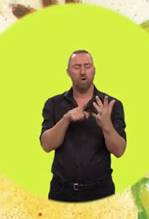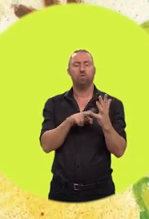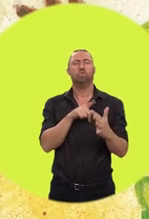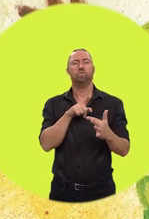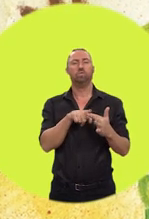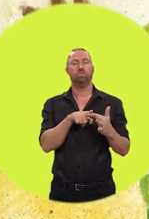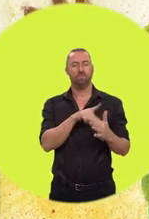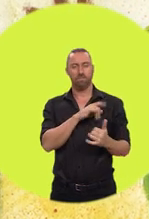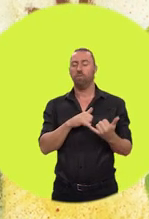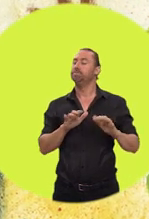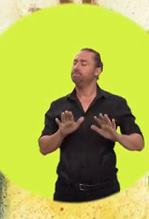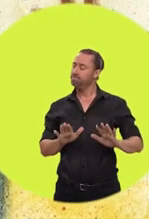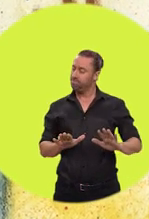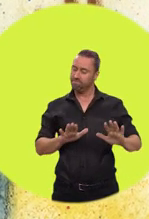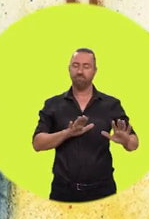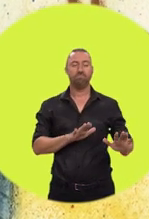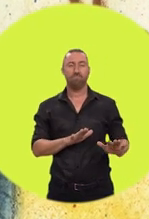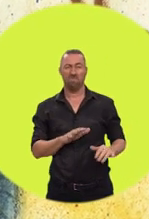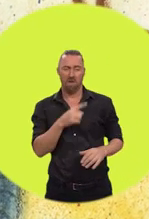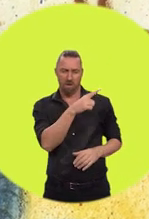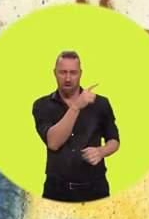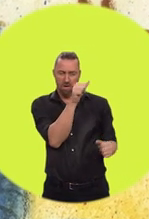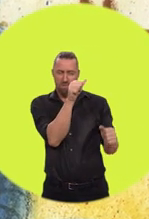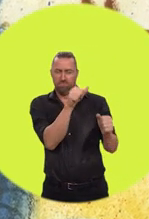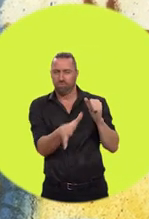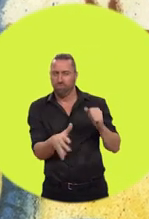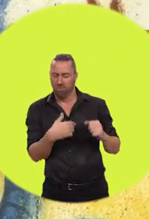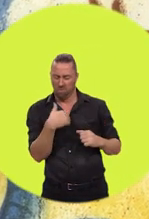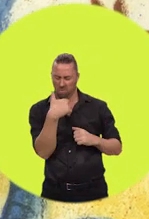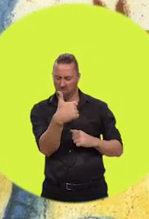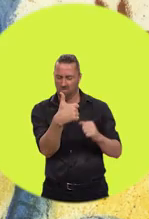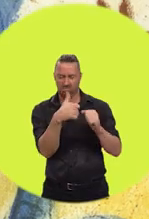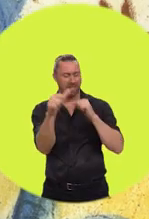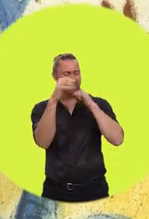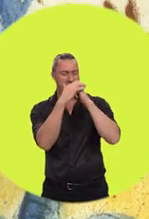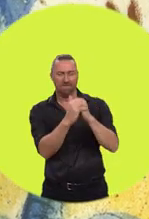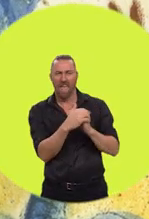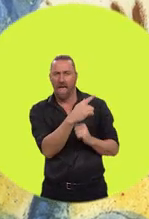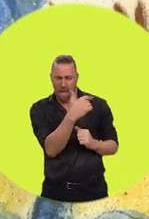a brilliant billy cart driver and his most trusted friend.